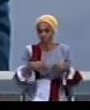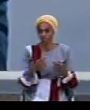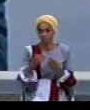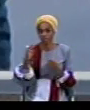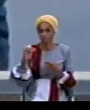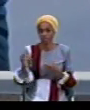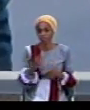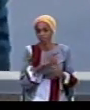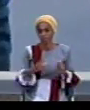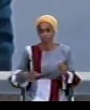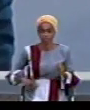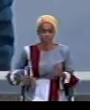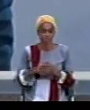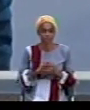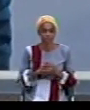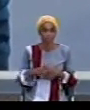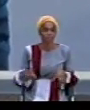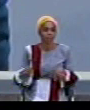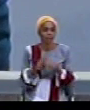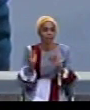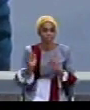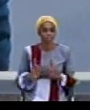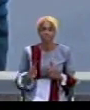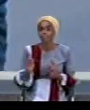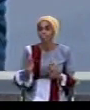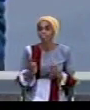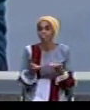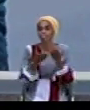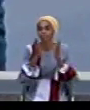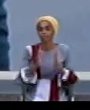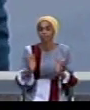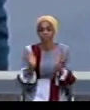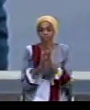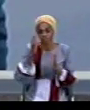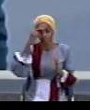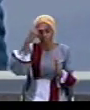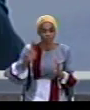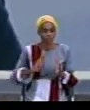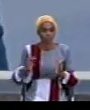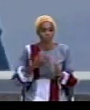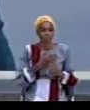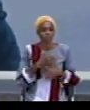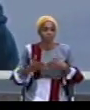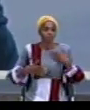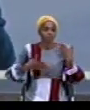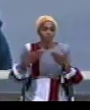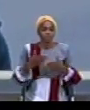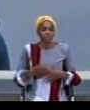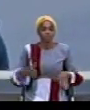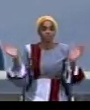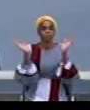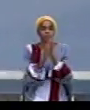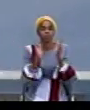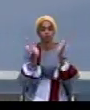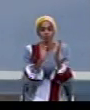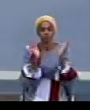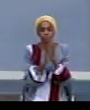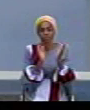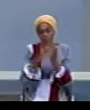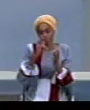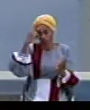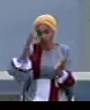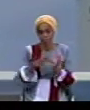as his sovereign prays for us, that you have to rejoice more than this. Put your hands together for Jesus